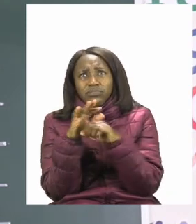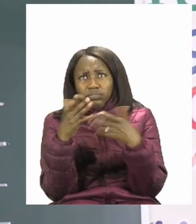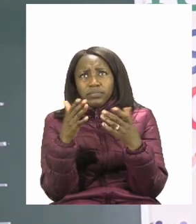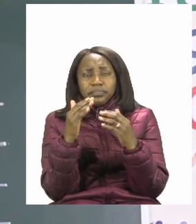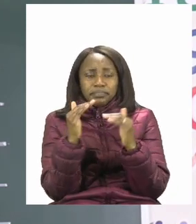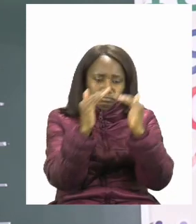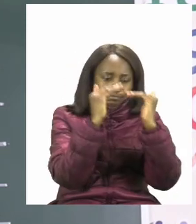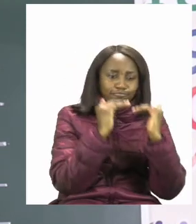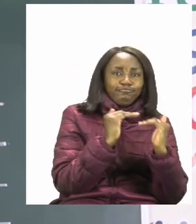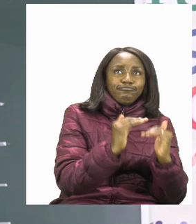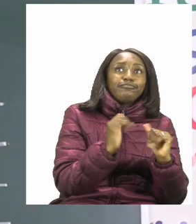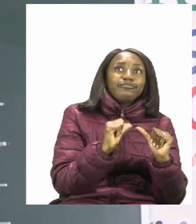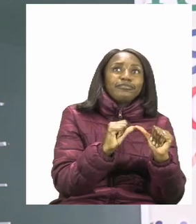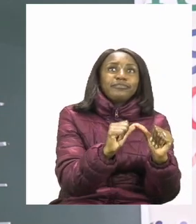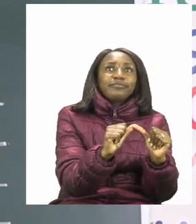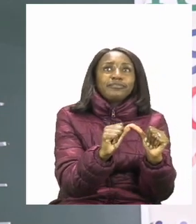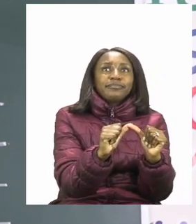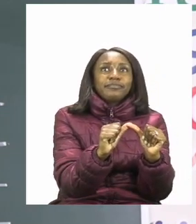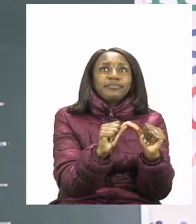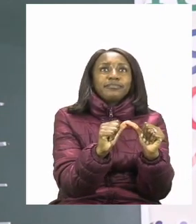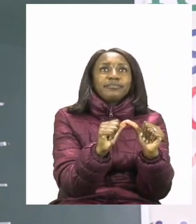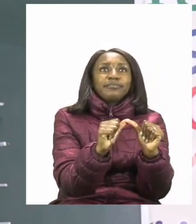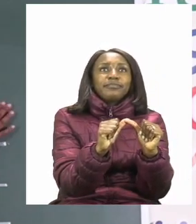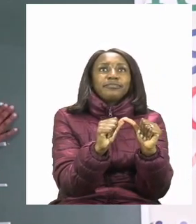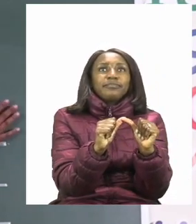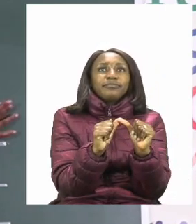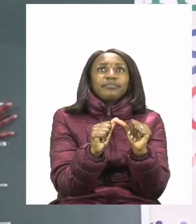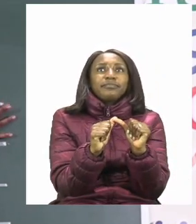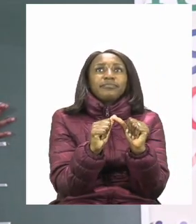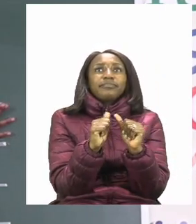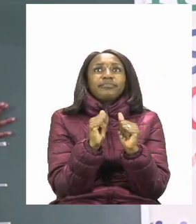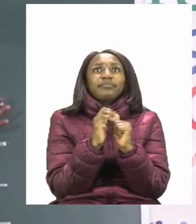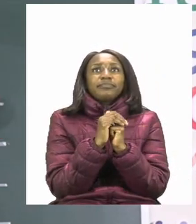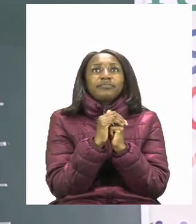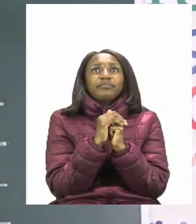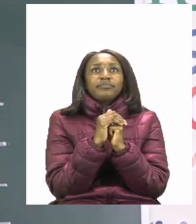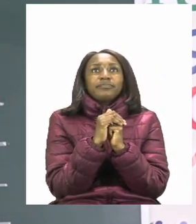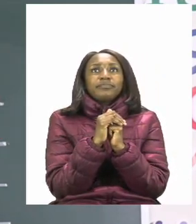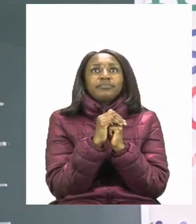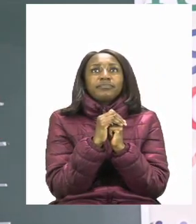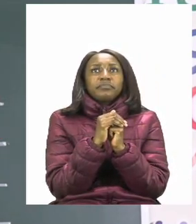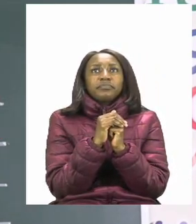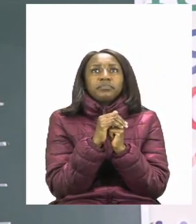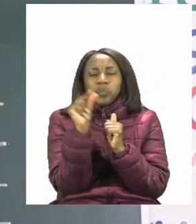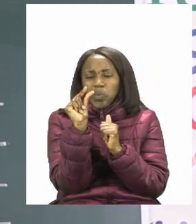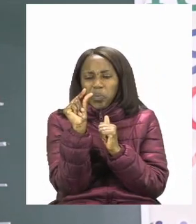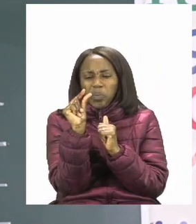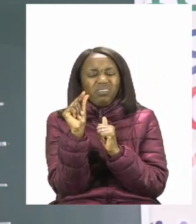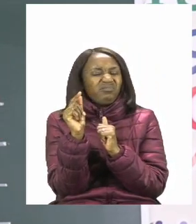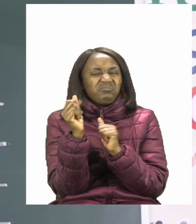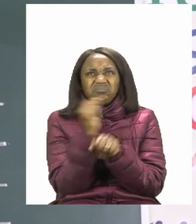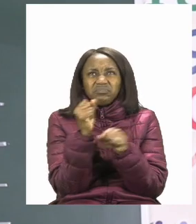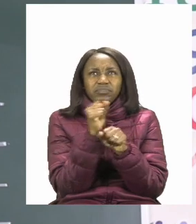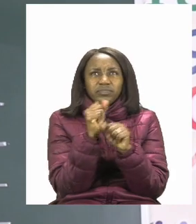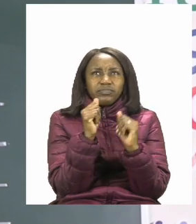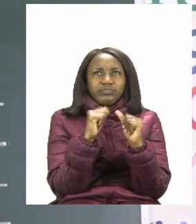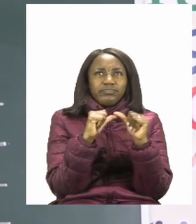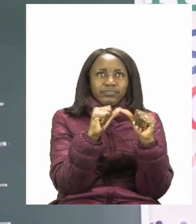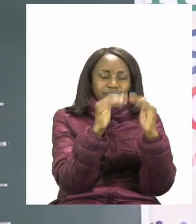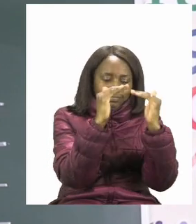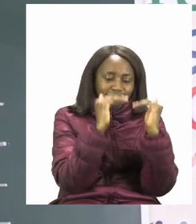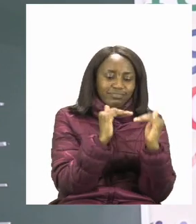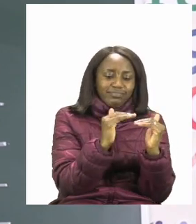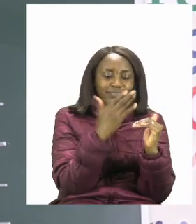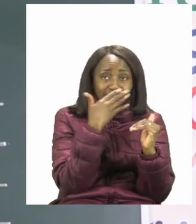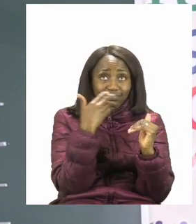we need to decide. Do I continue on this space that's left? Or do I go to the next